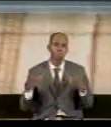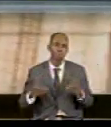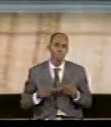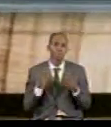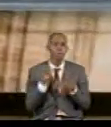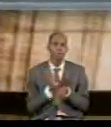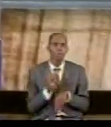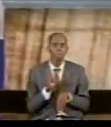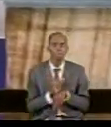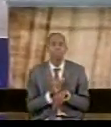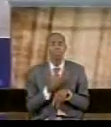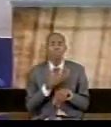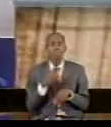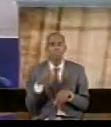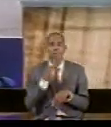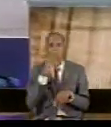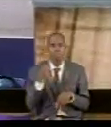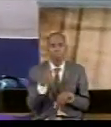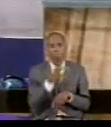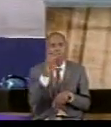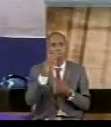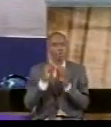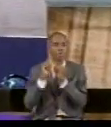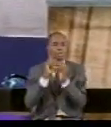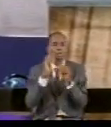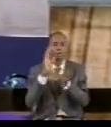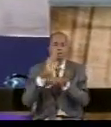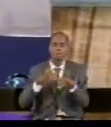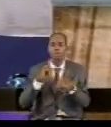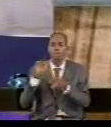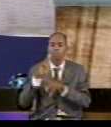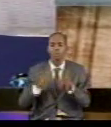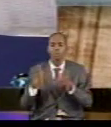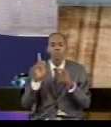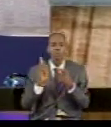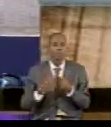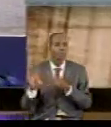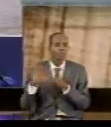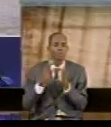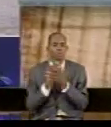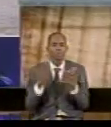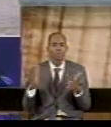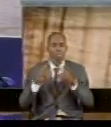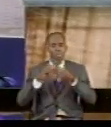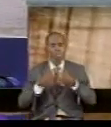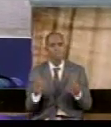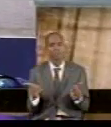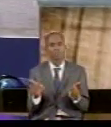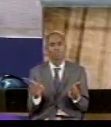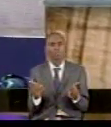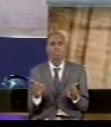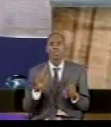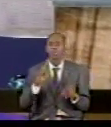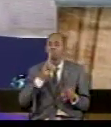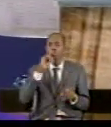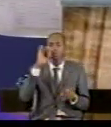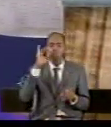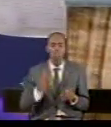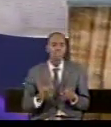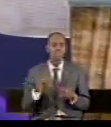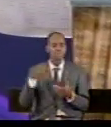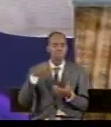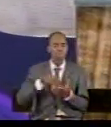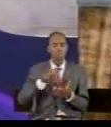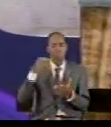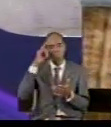journeying together and they're calling people to do things contrary to the gospel. Honestly defending the truth,